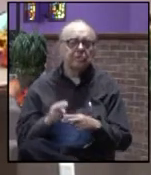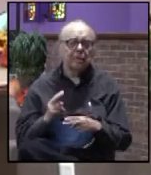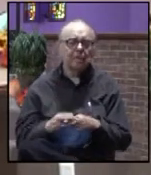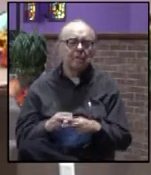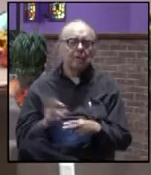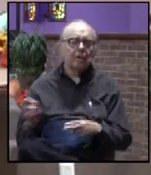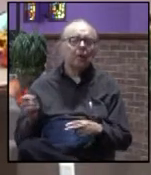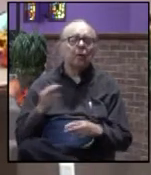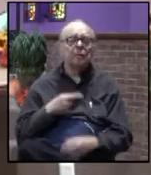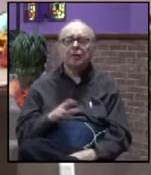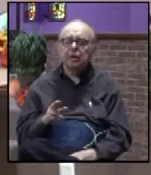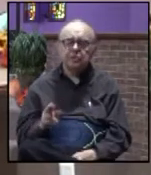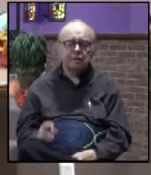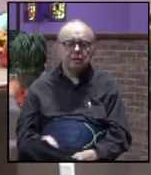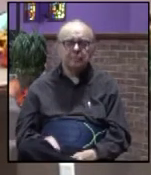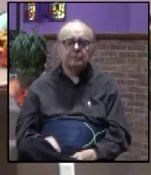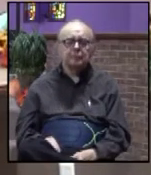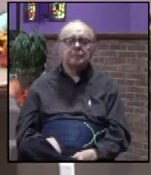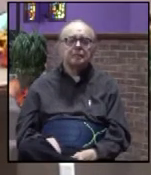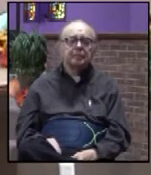or a religion.